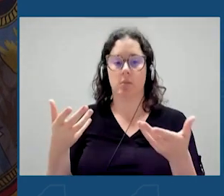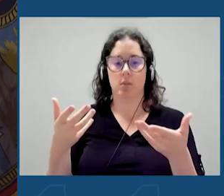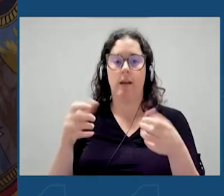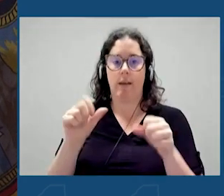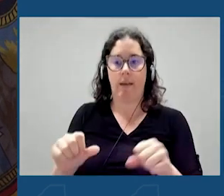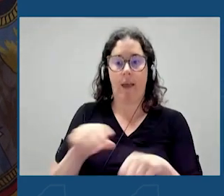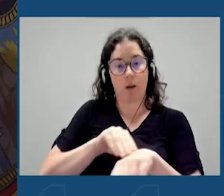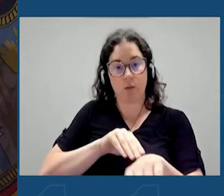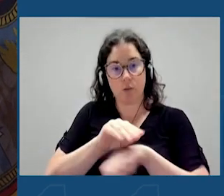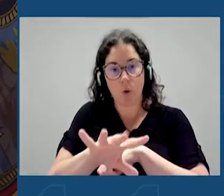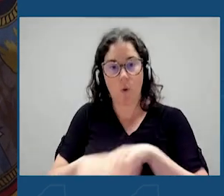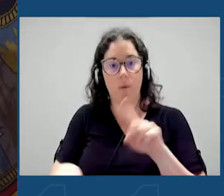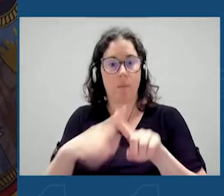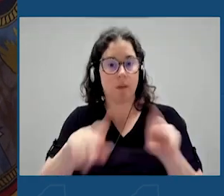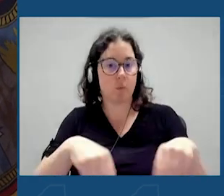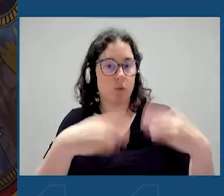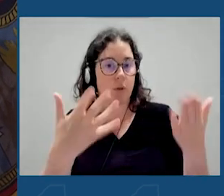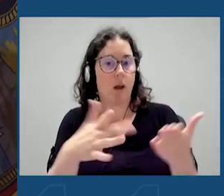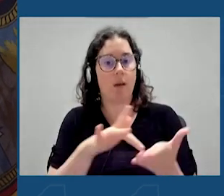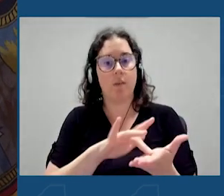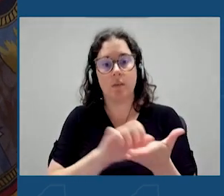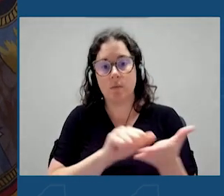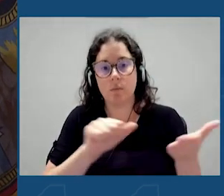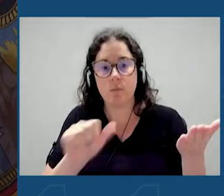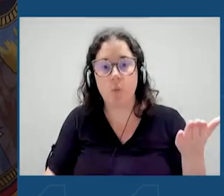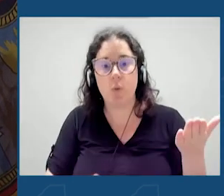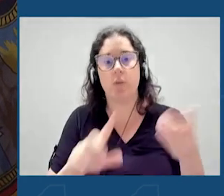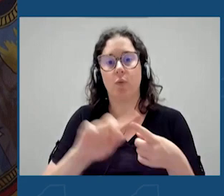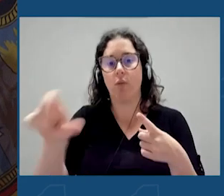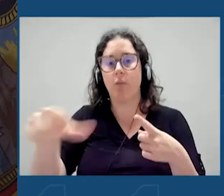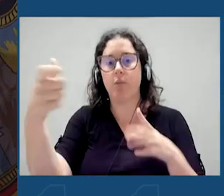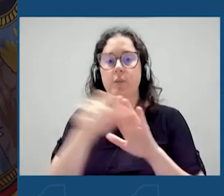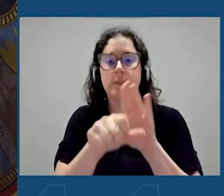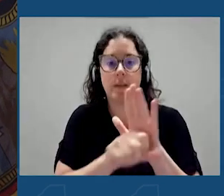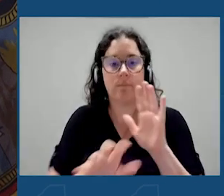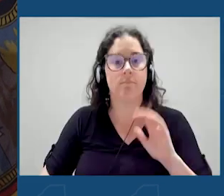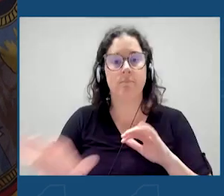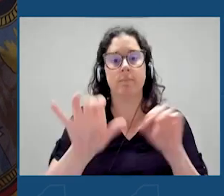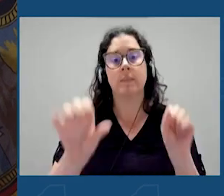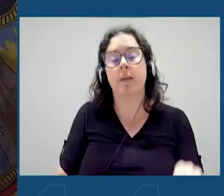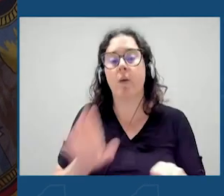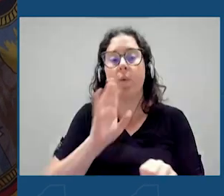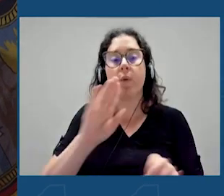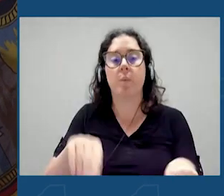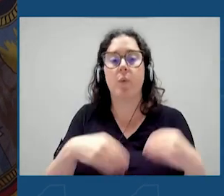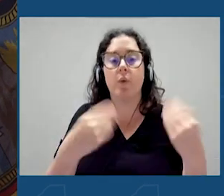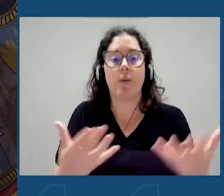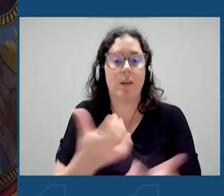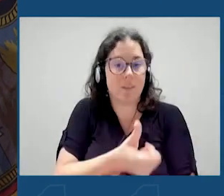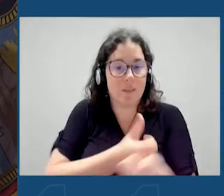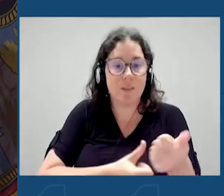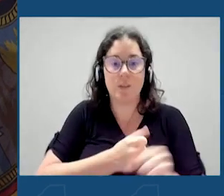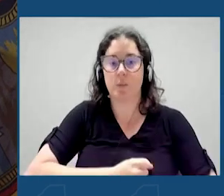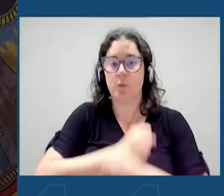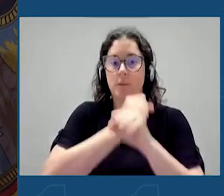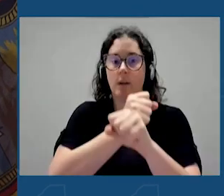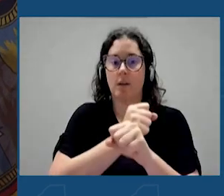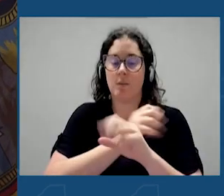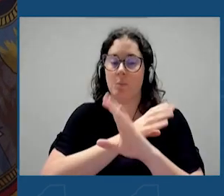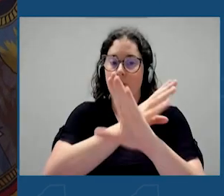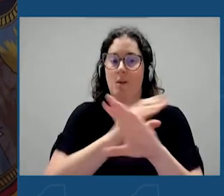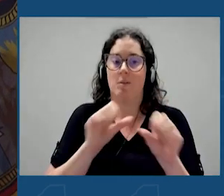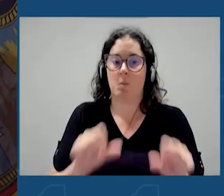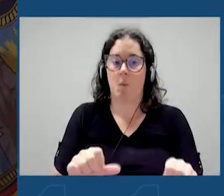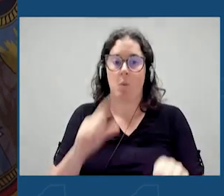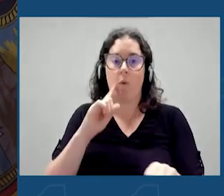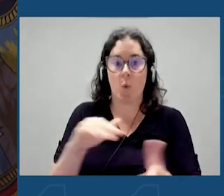and then prescribe medication abortion to women in other states. It will also provide every protection possible for those